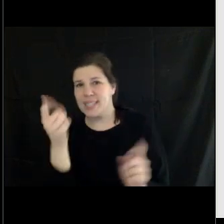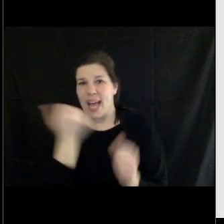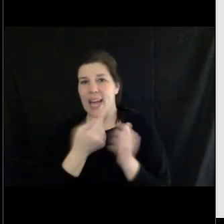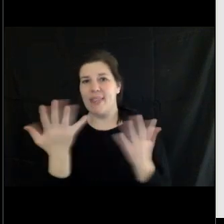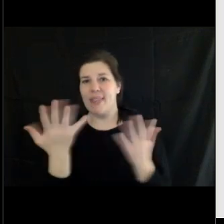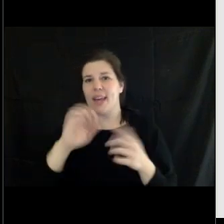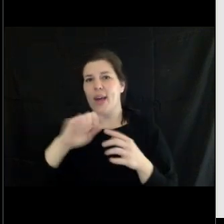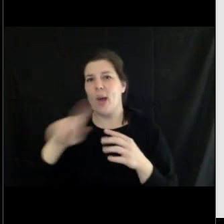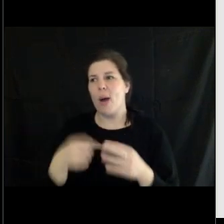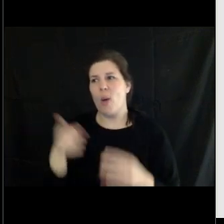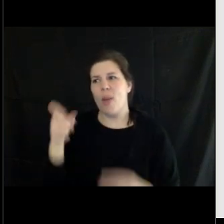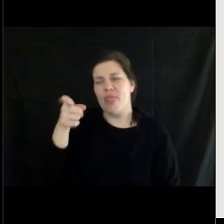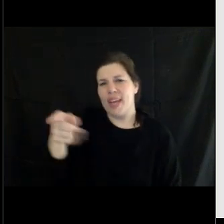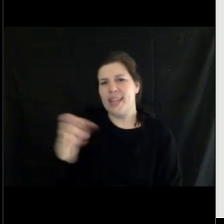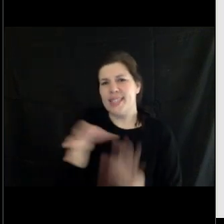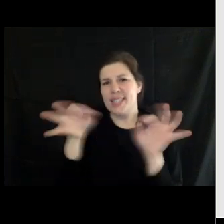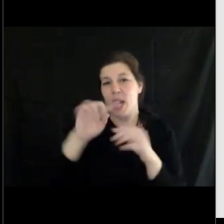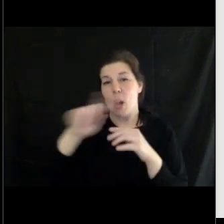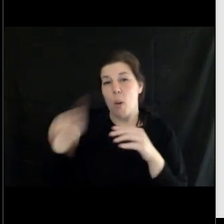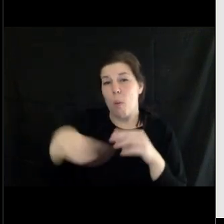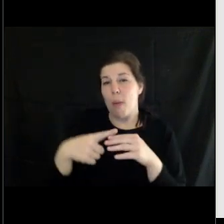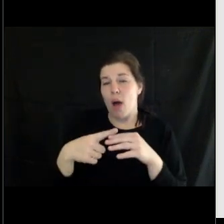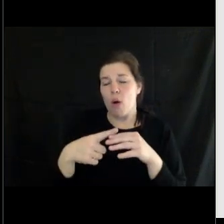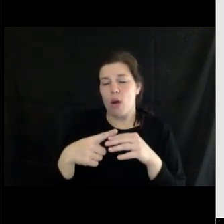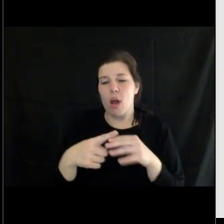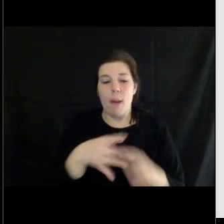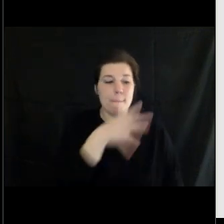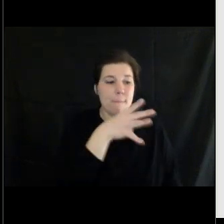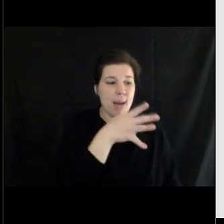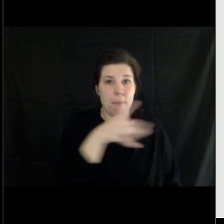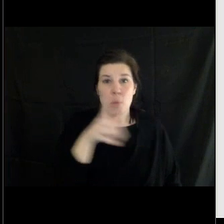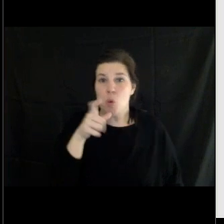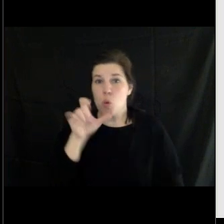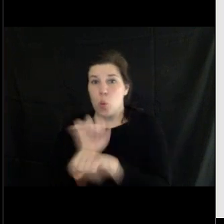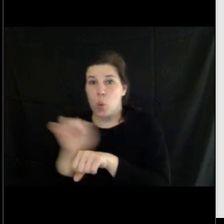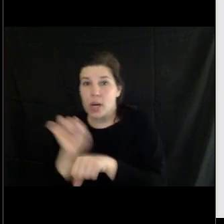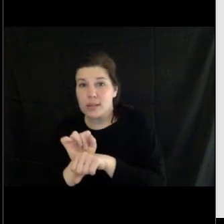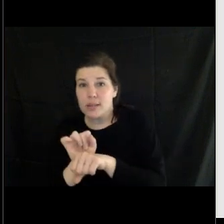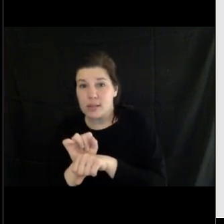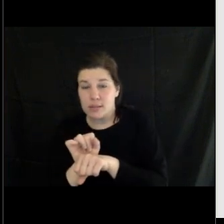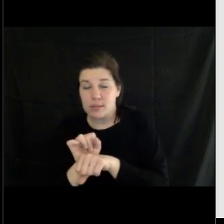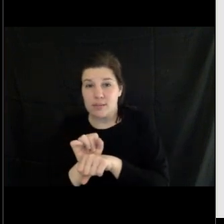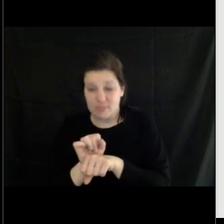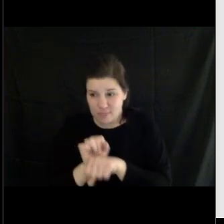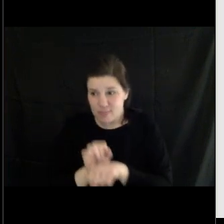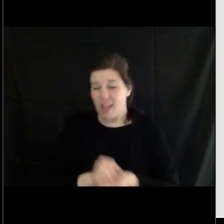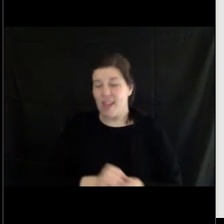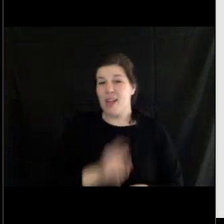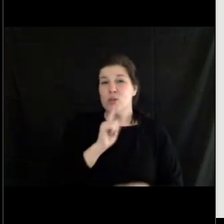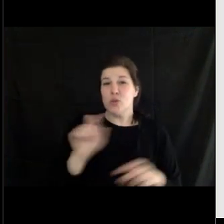about being a mother and working. There are men who raise children and work.